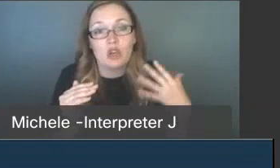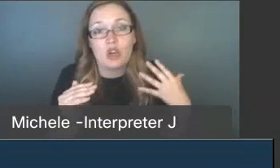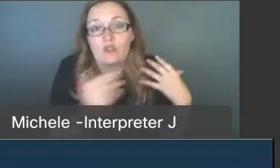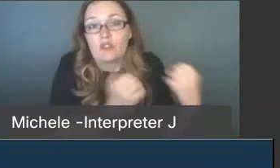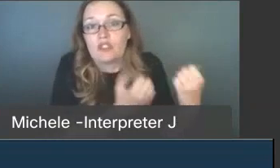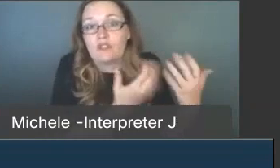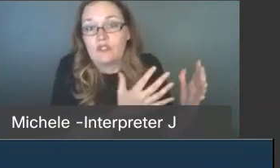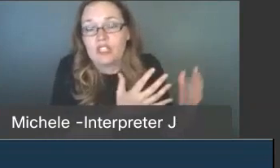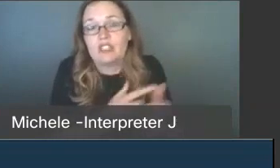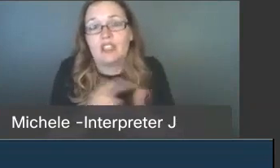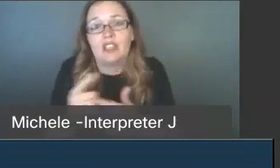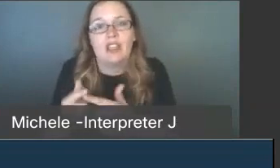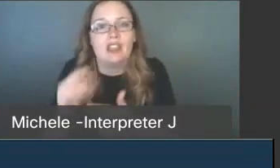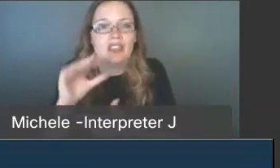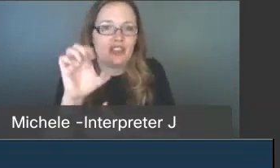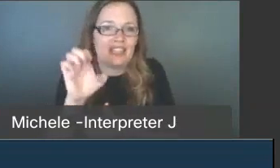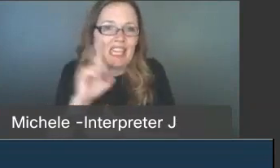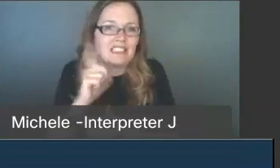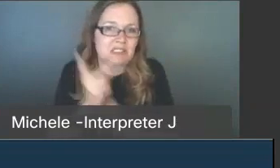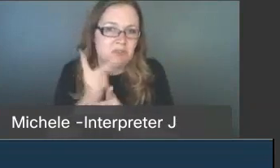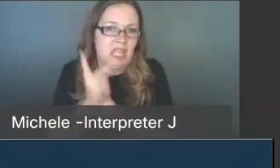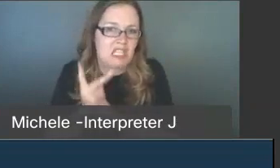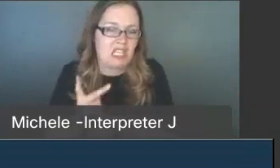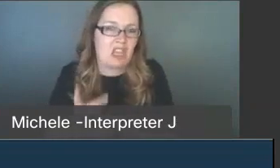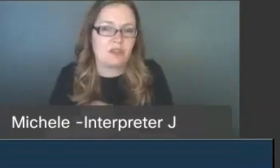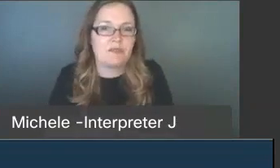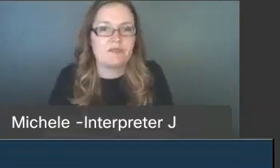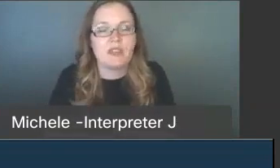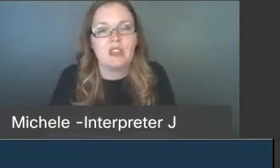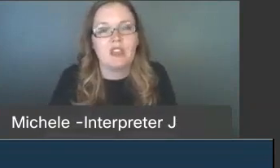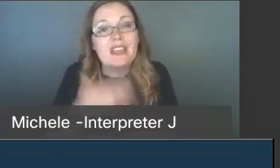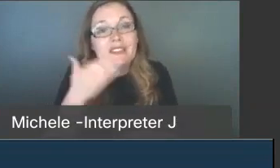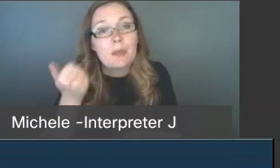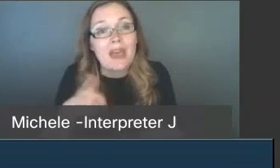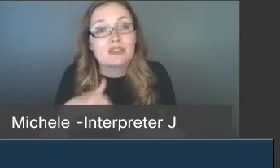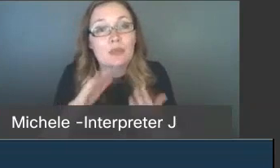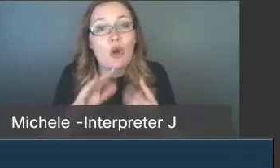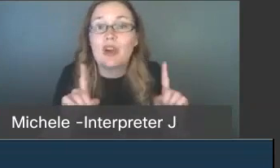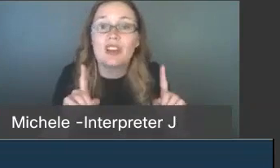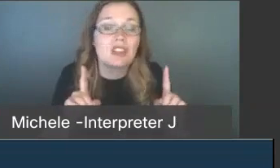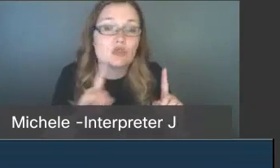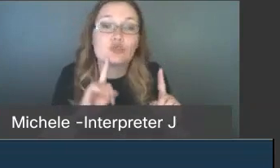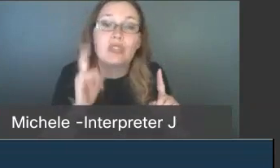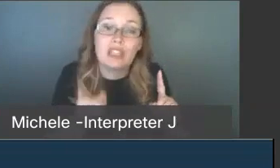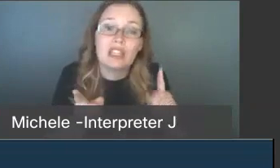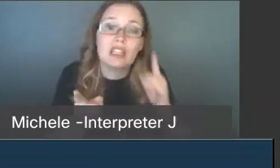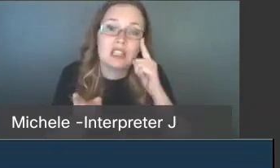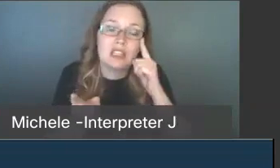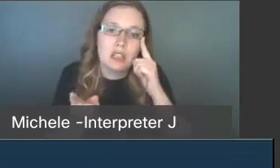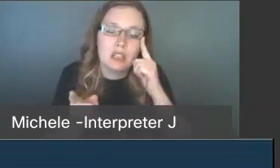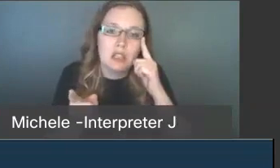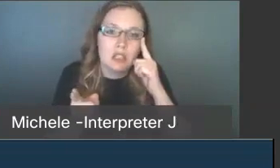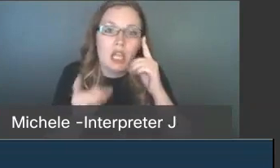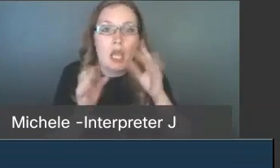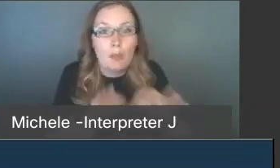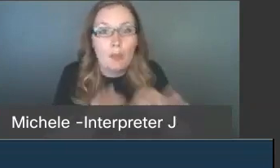is disposed of in whatever way makes the most sense. So it is a really, really big topic